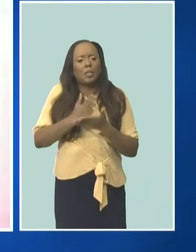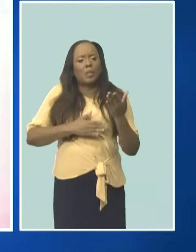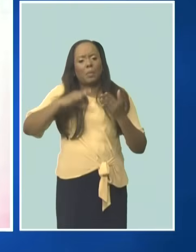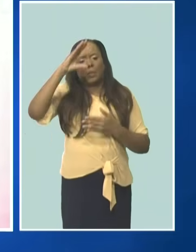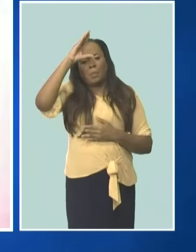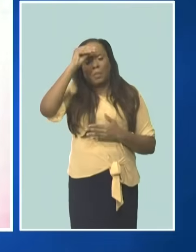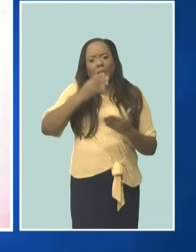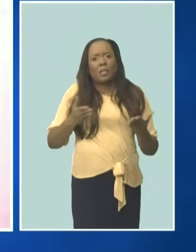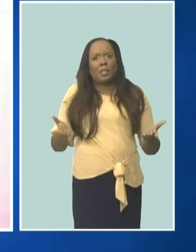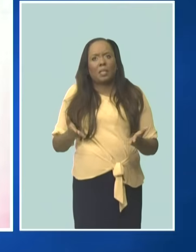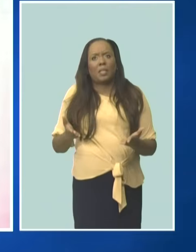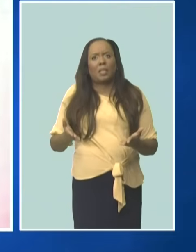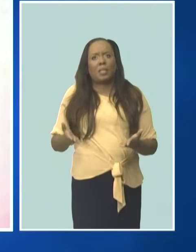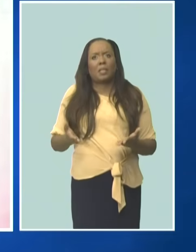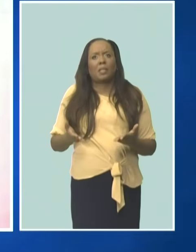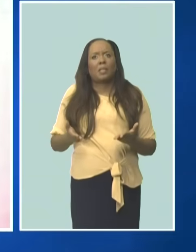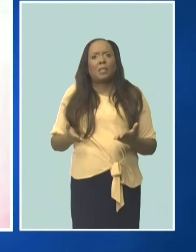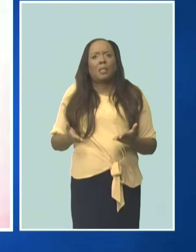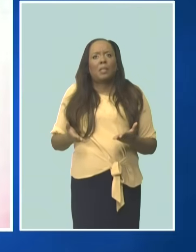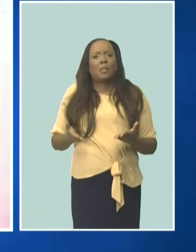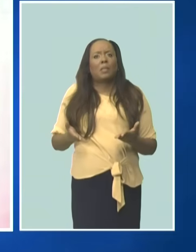who scored 19